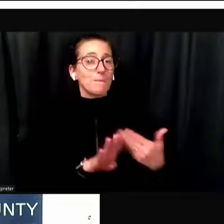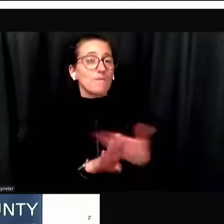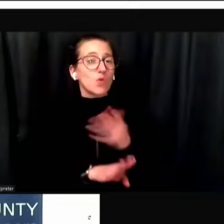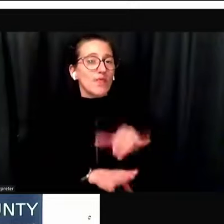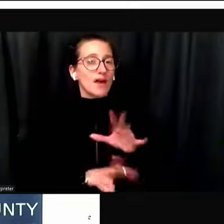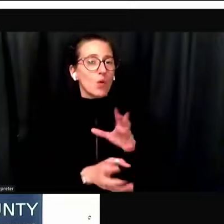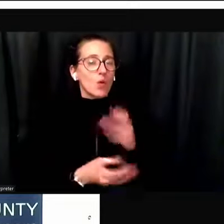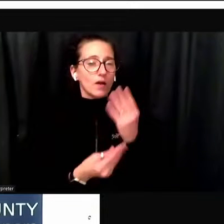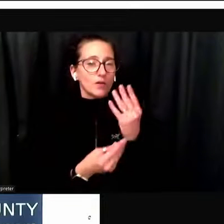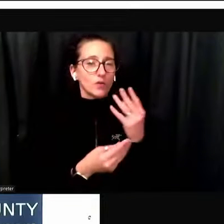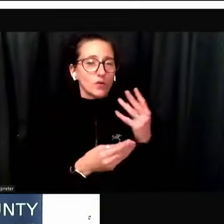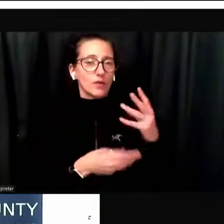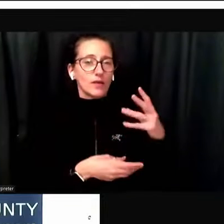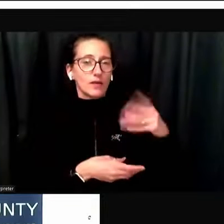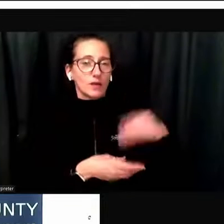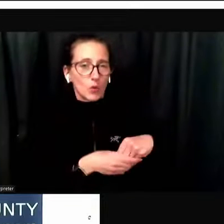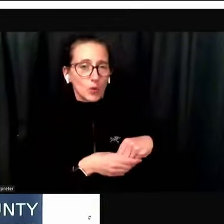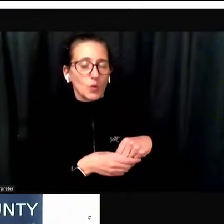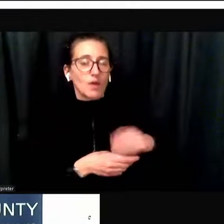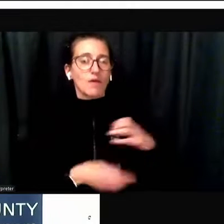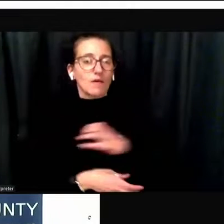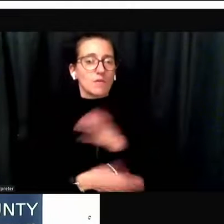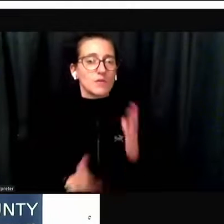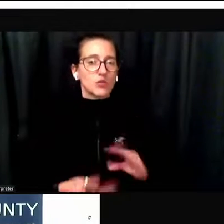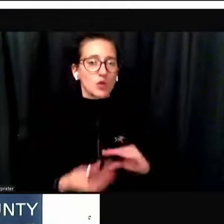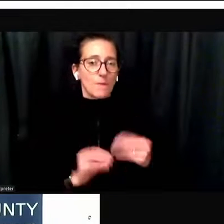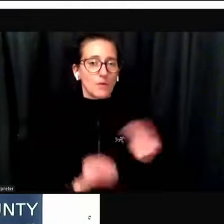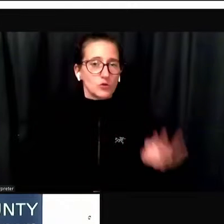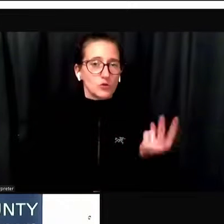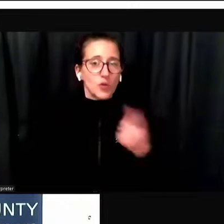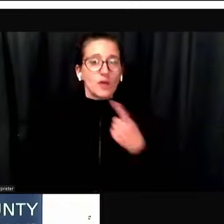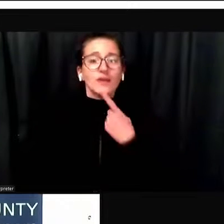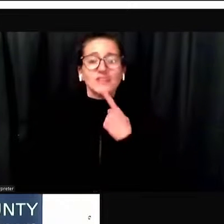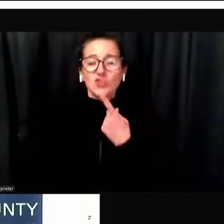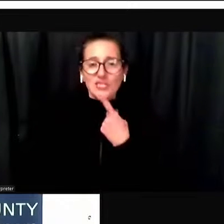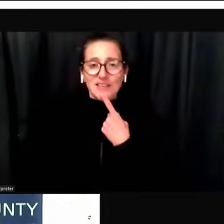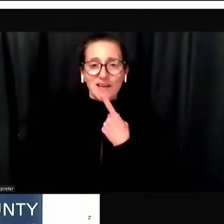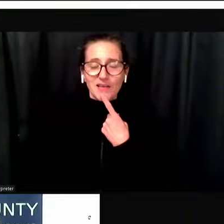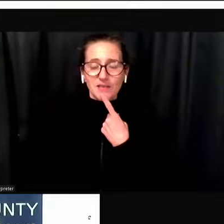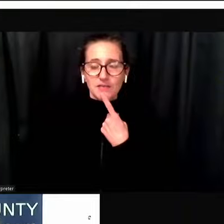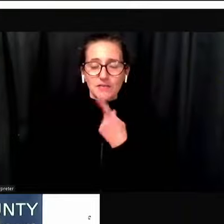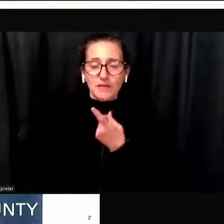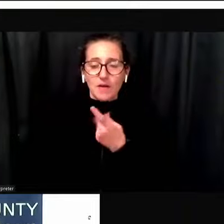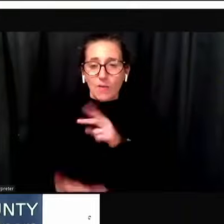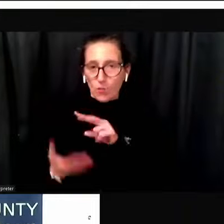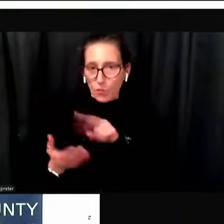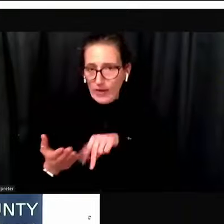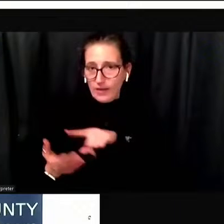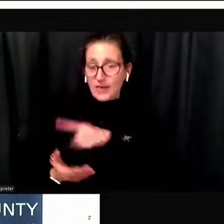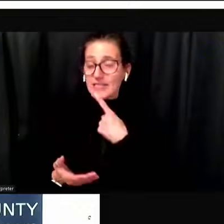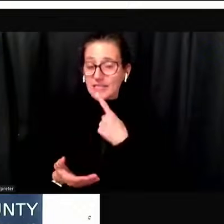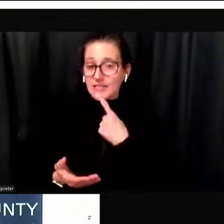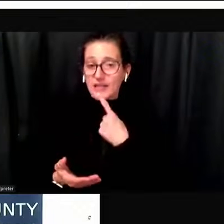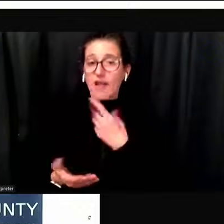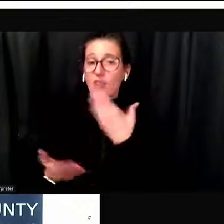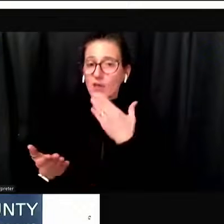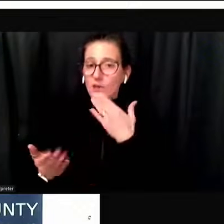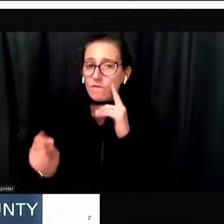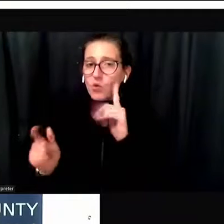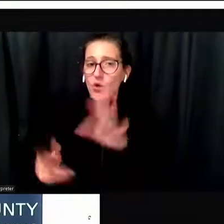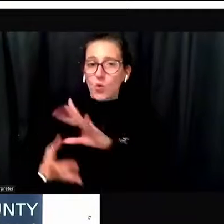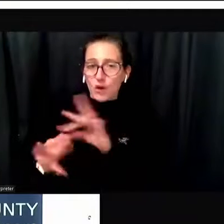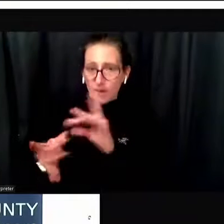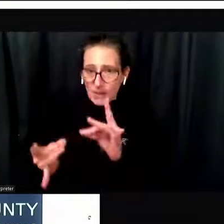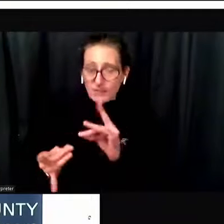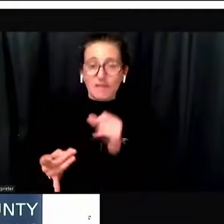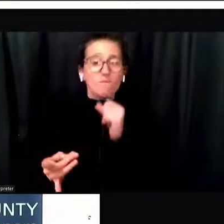all of the participants for their engagement. She does not intend to rest, but in fact feels more energized by this discussion.